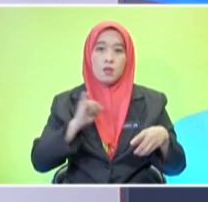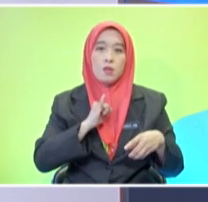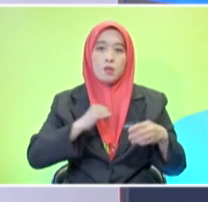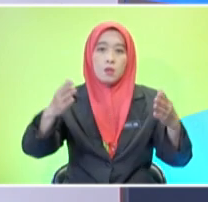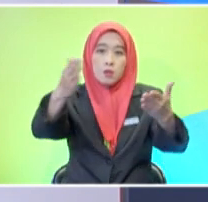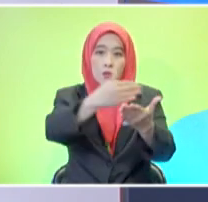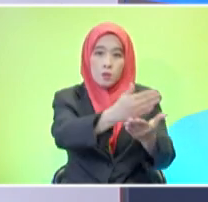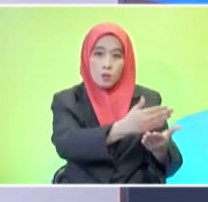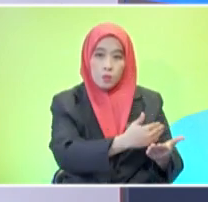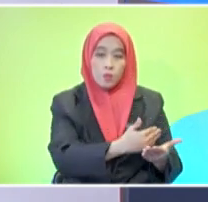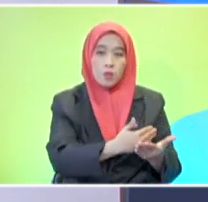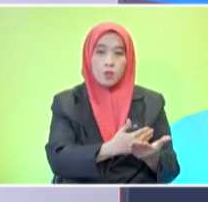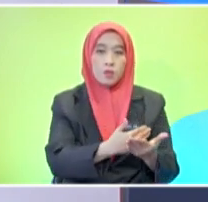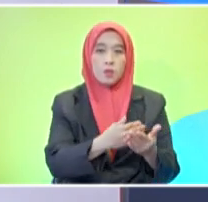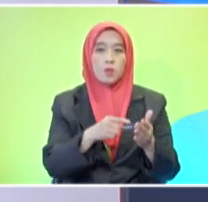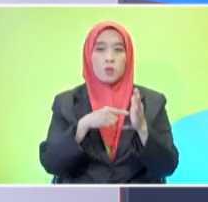that A,